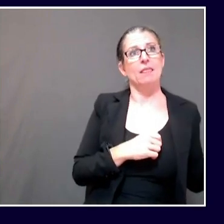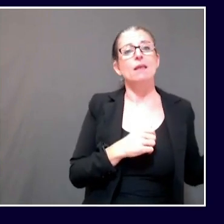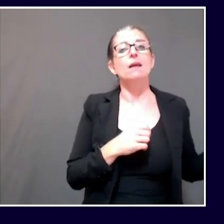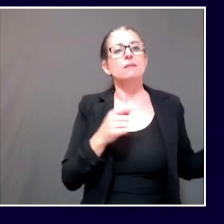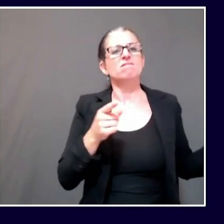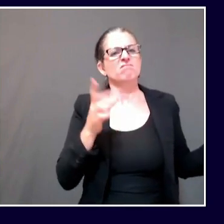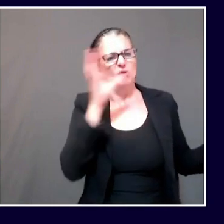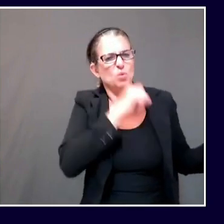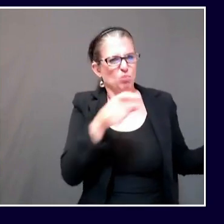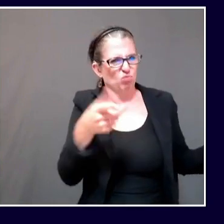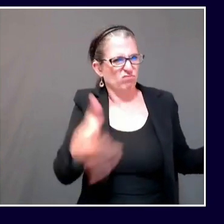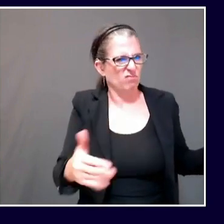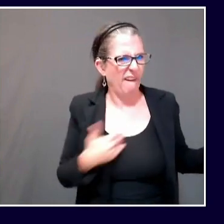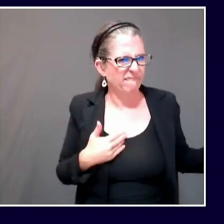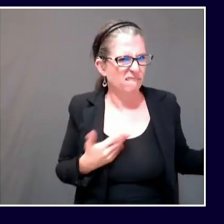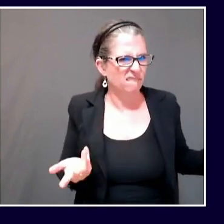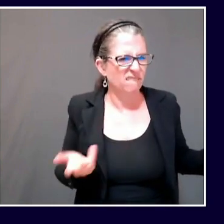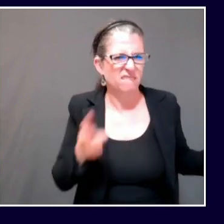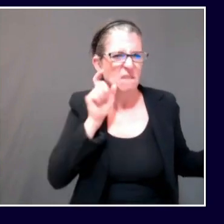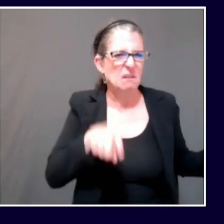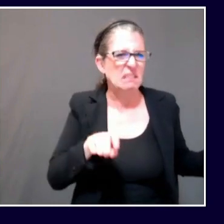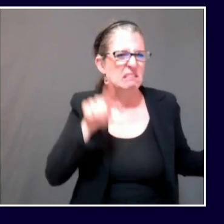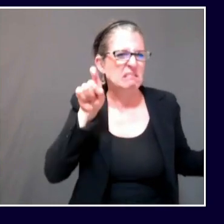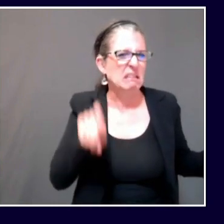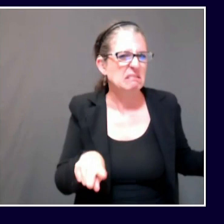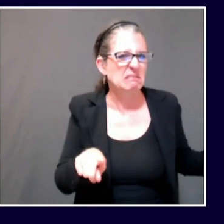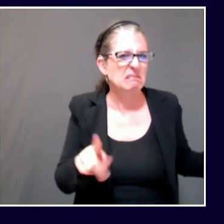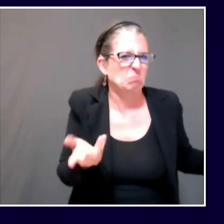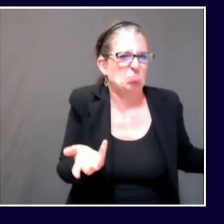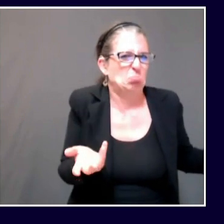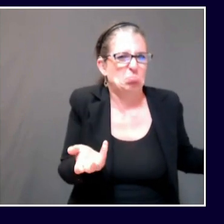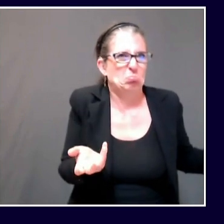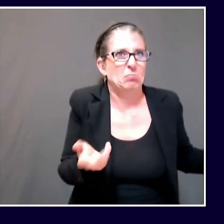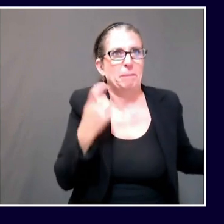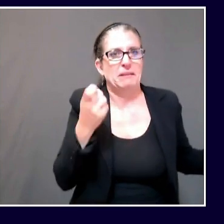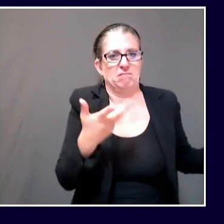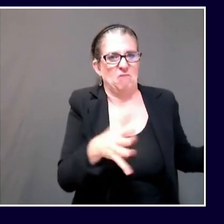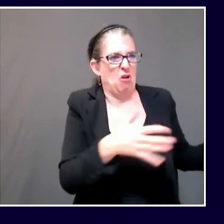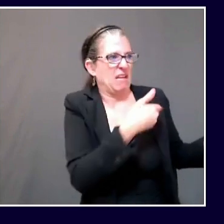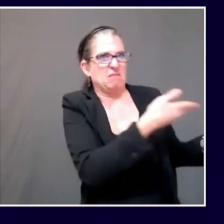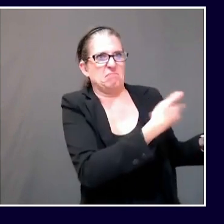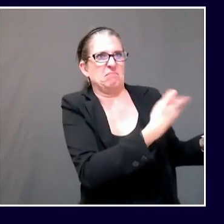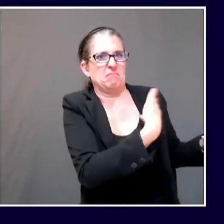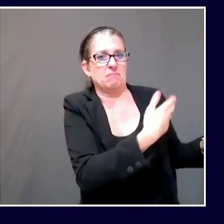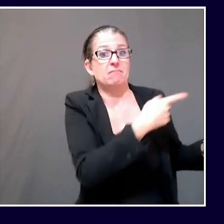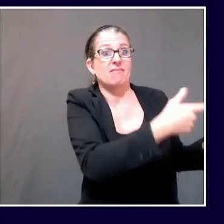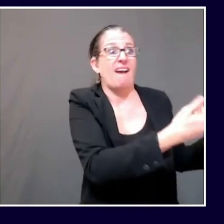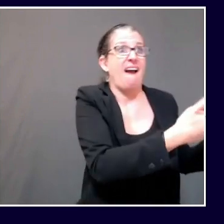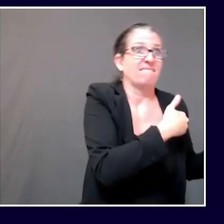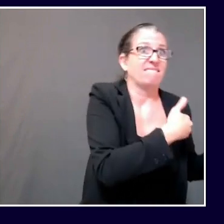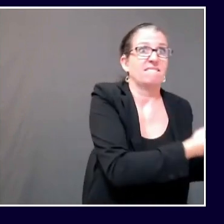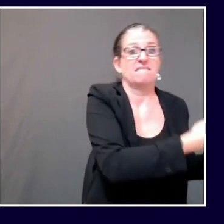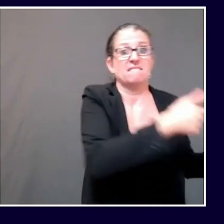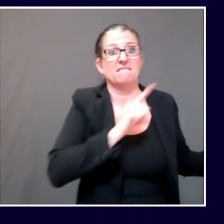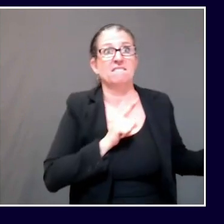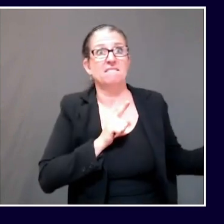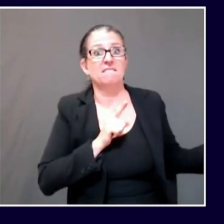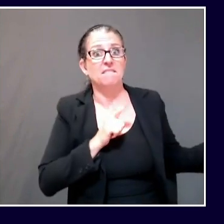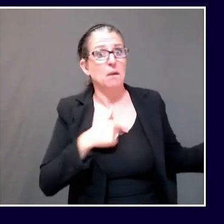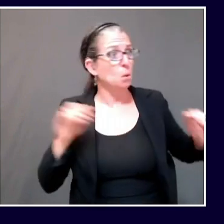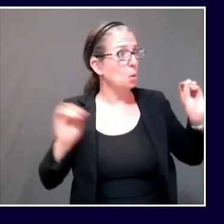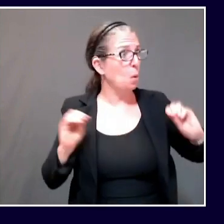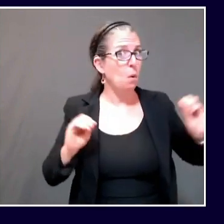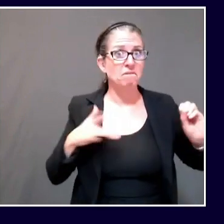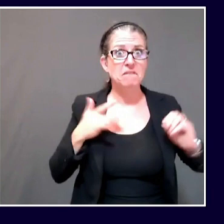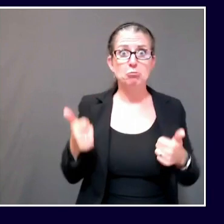who's positive, but you yourself don't have any symptoms. Here's what the US CDC's website said before